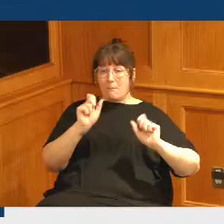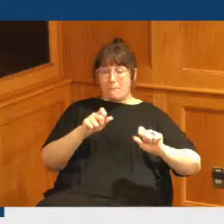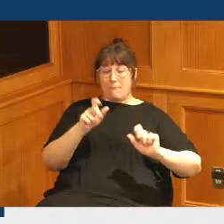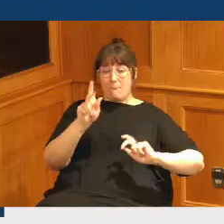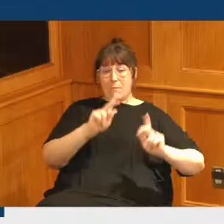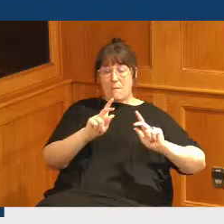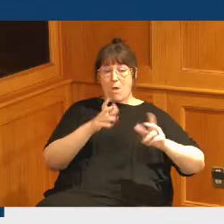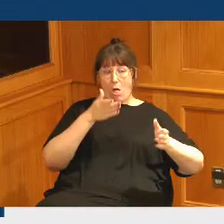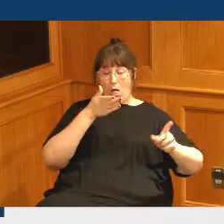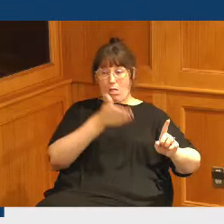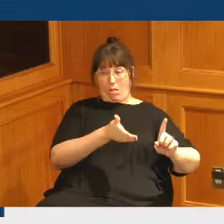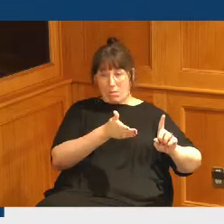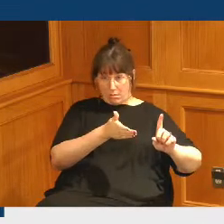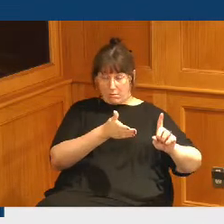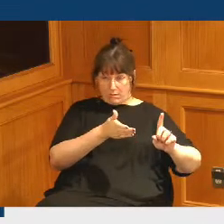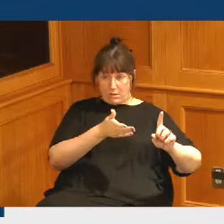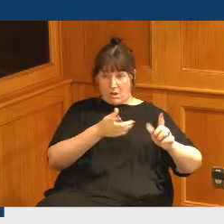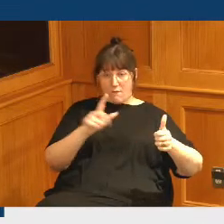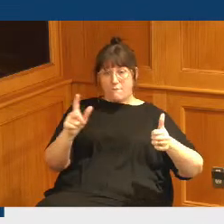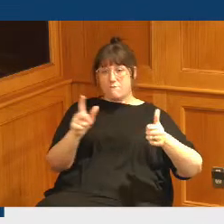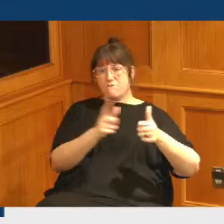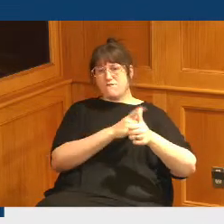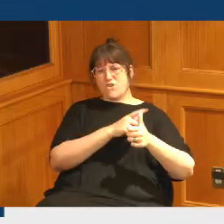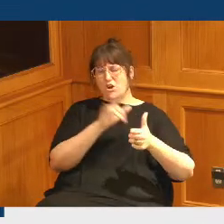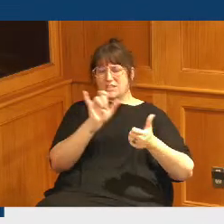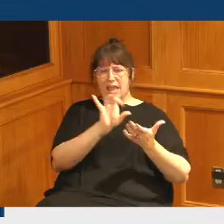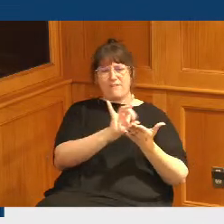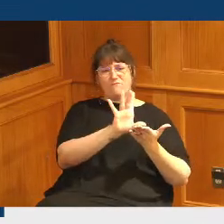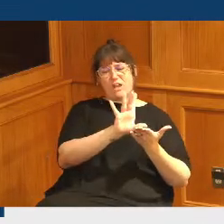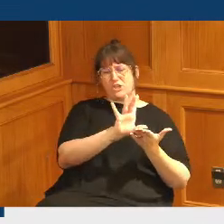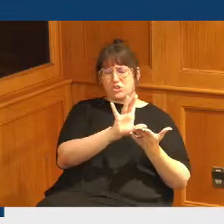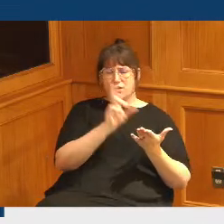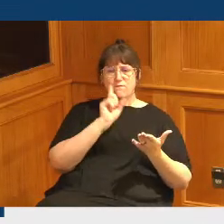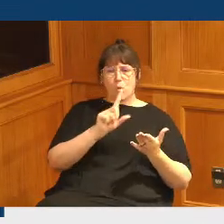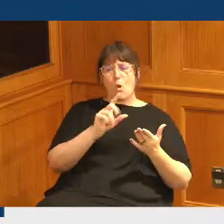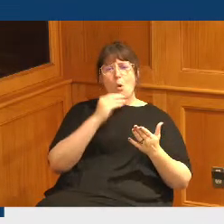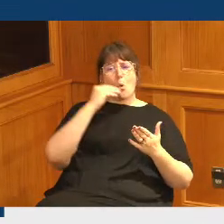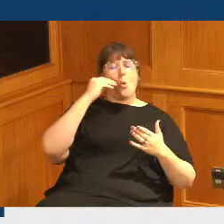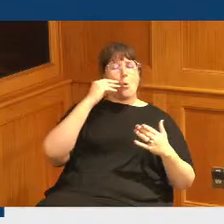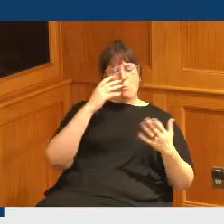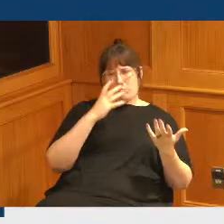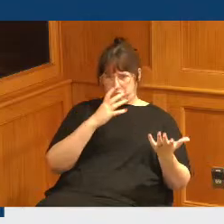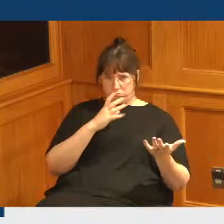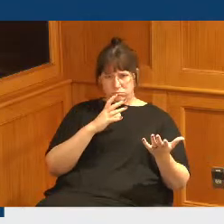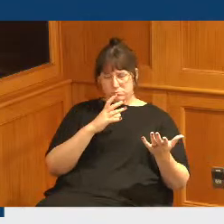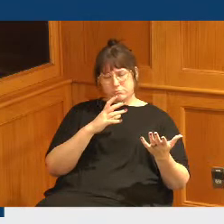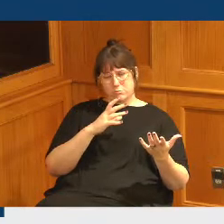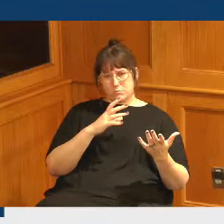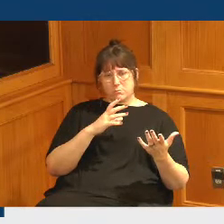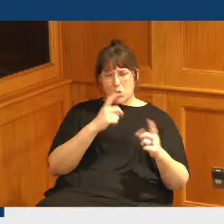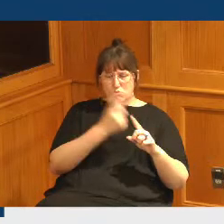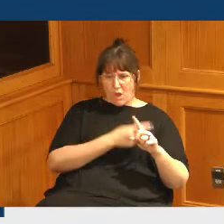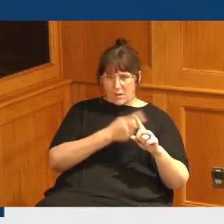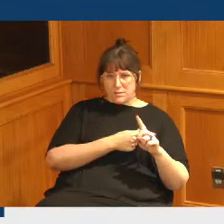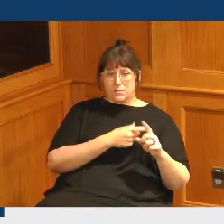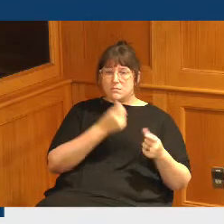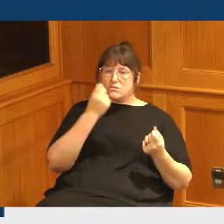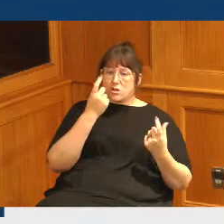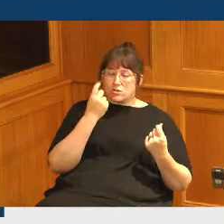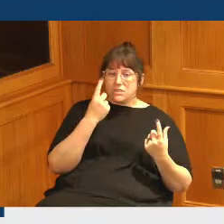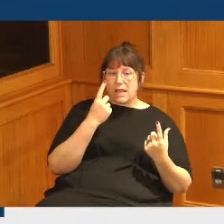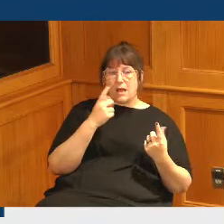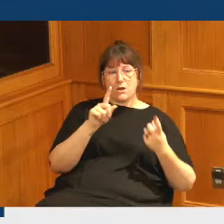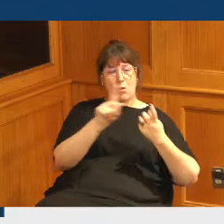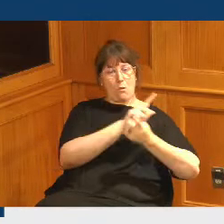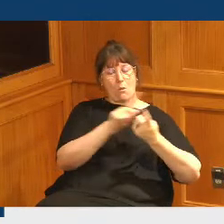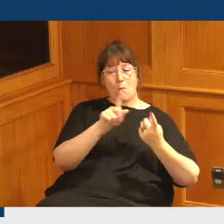with tenants that are there for their first eviction hearing. And And in its inception, since it was